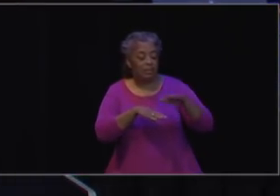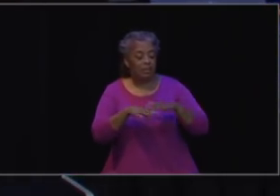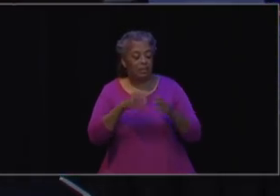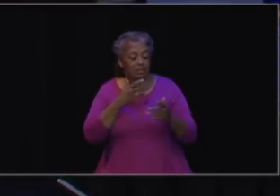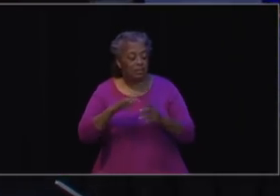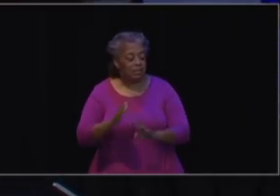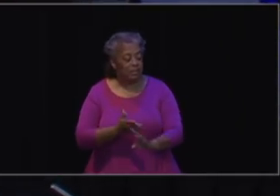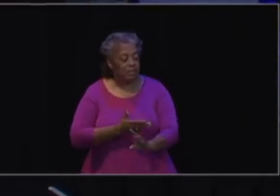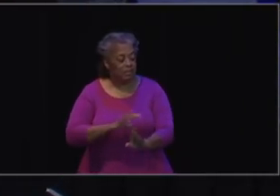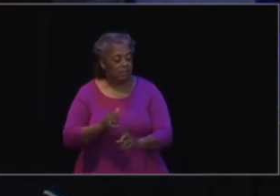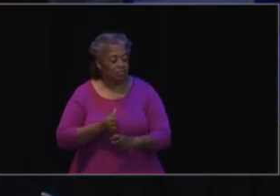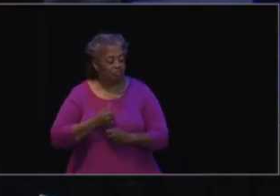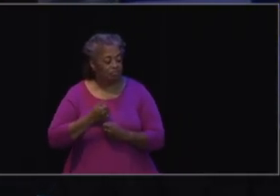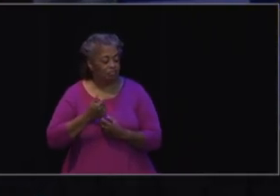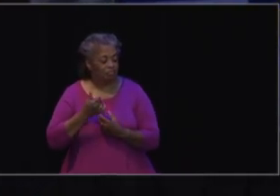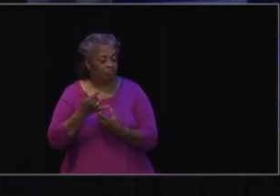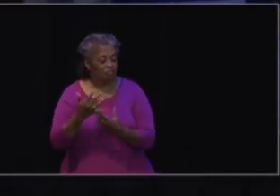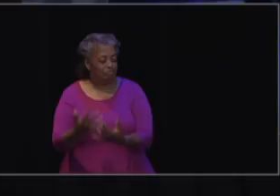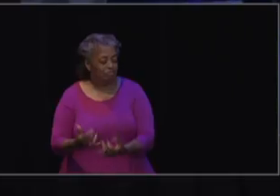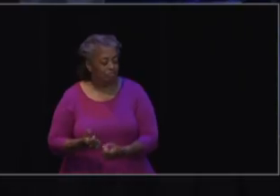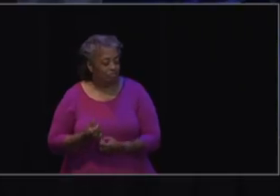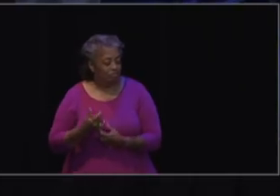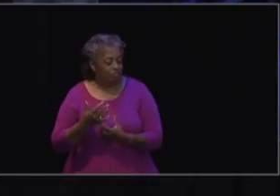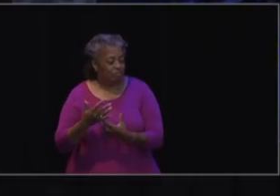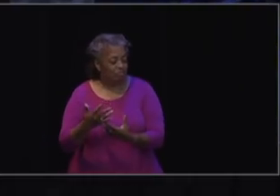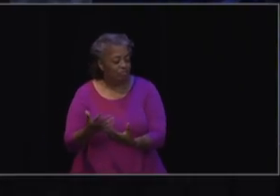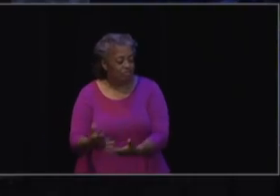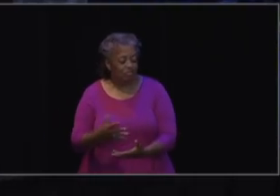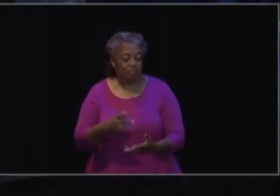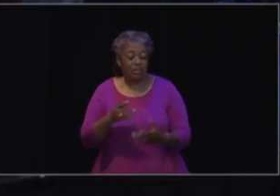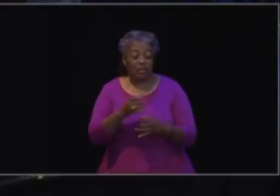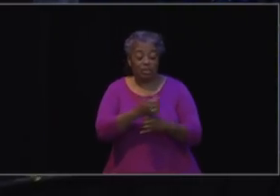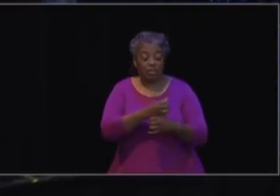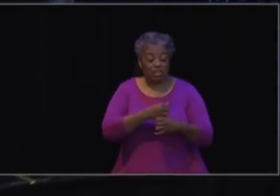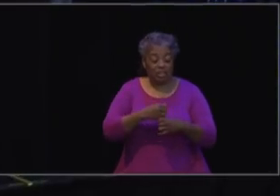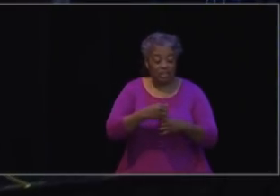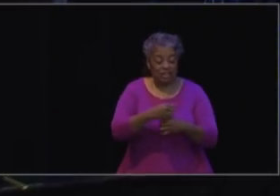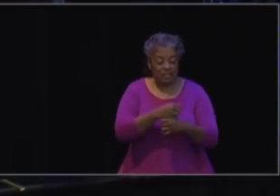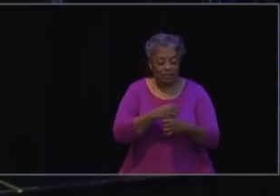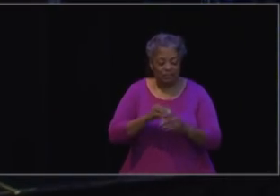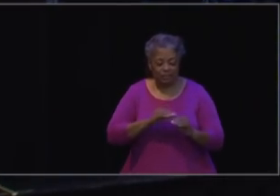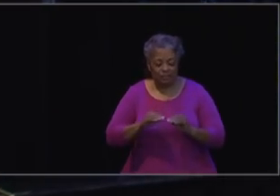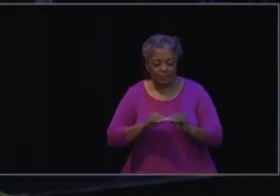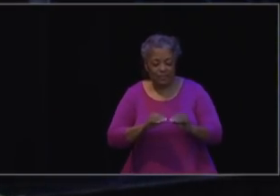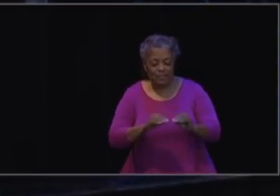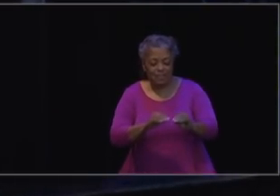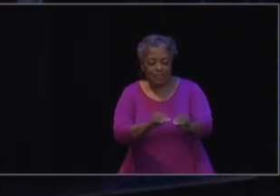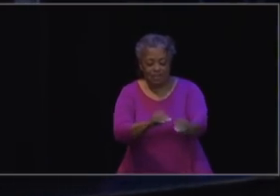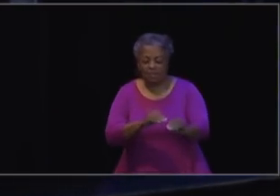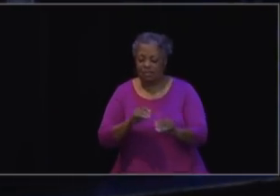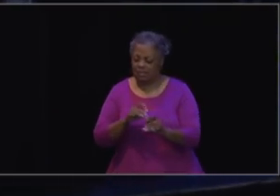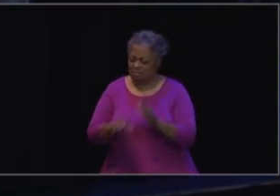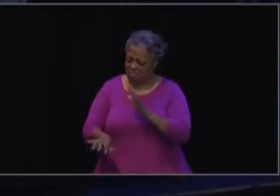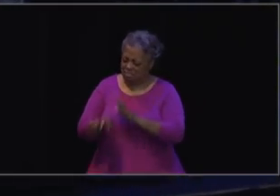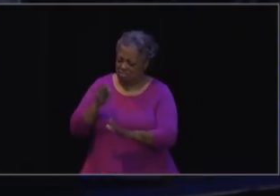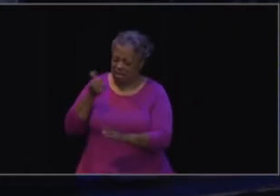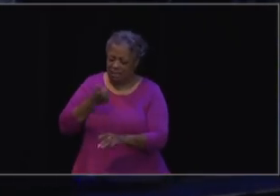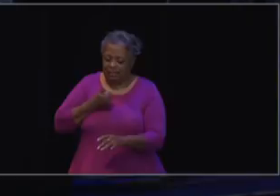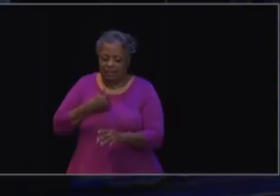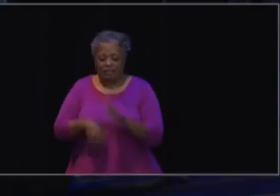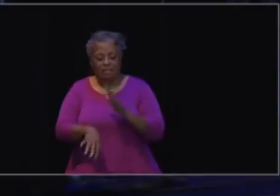of coffee. Watch the cream swirl as it do. Find myself get lost